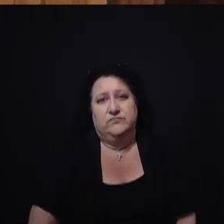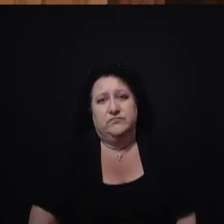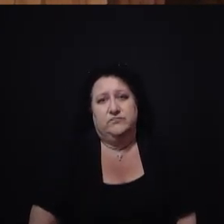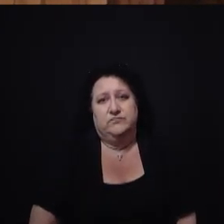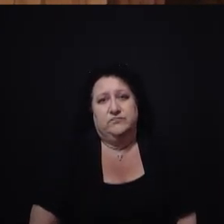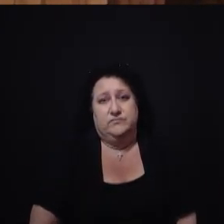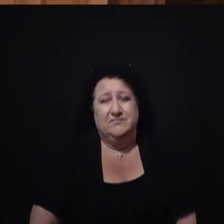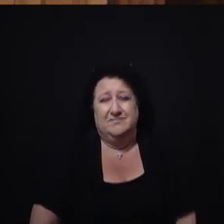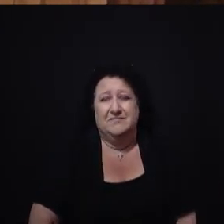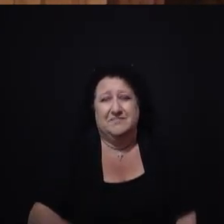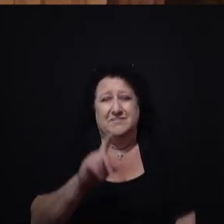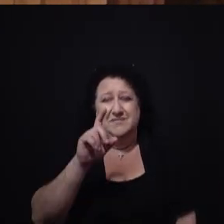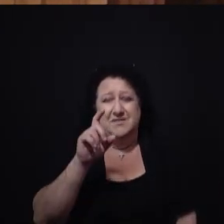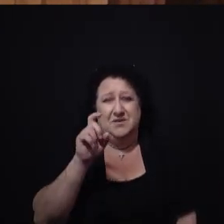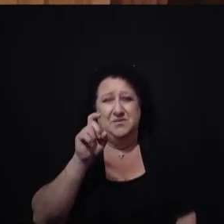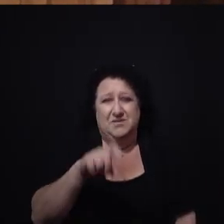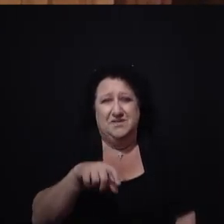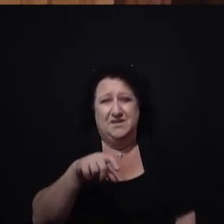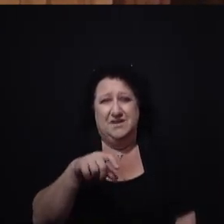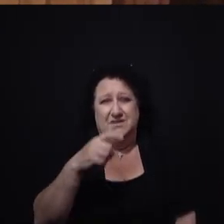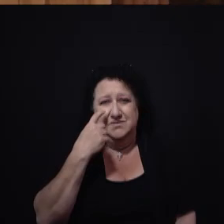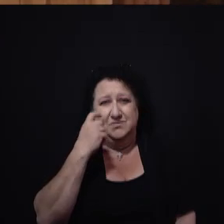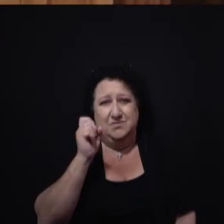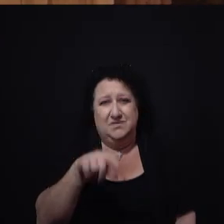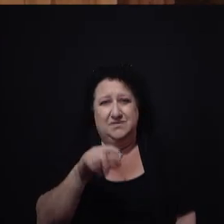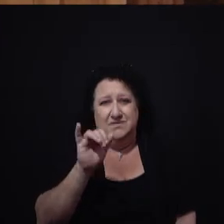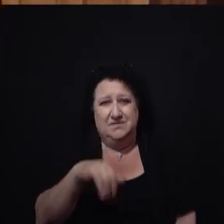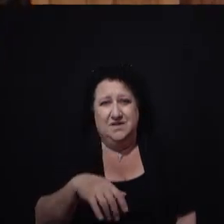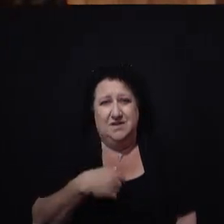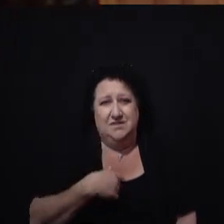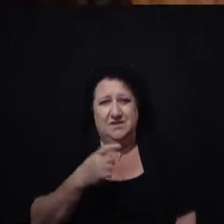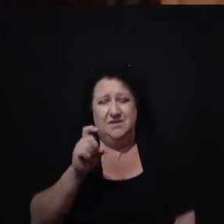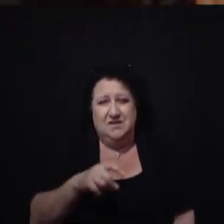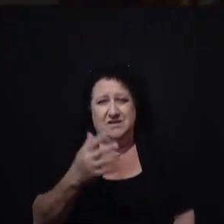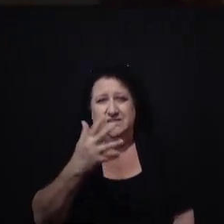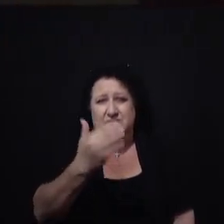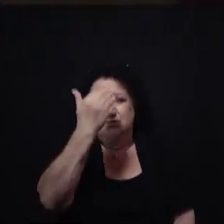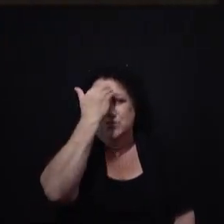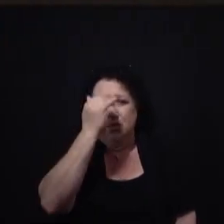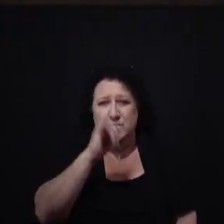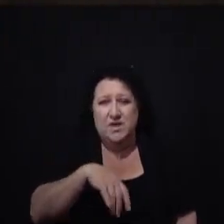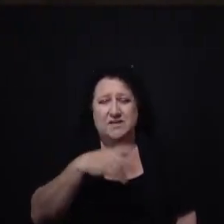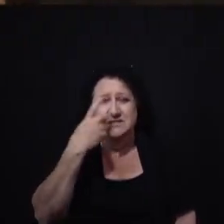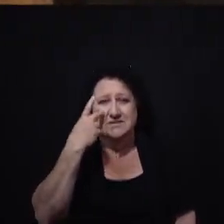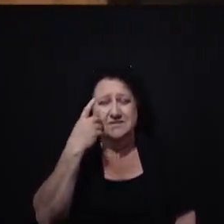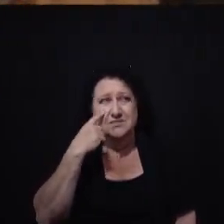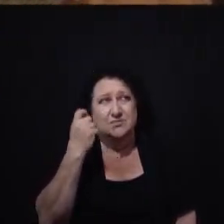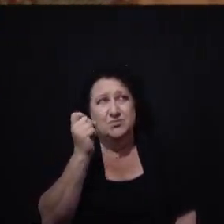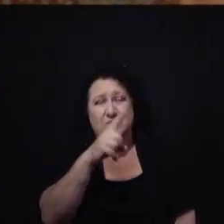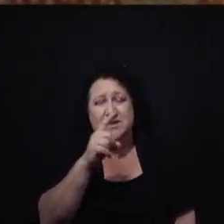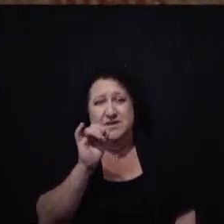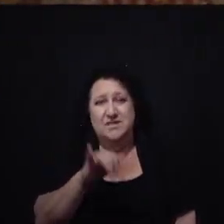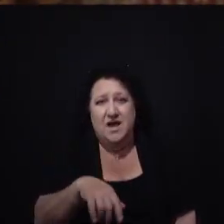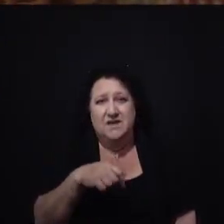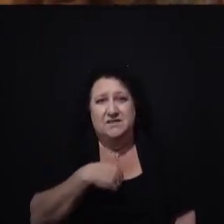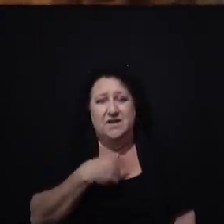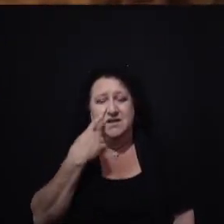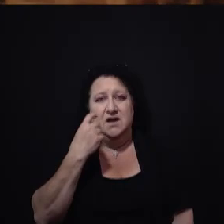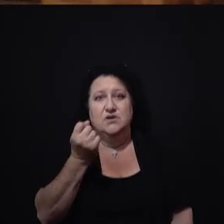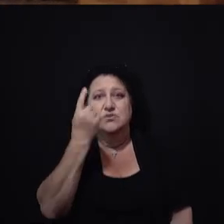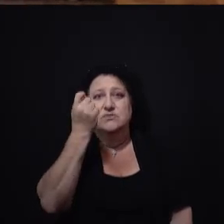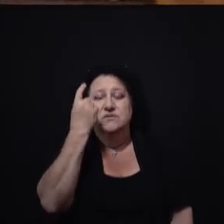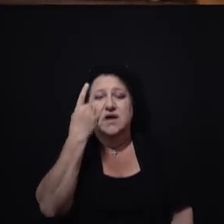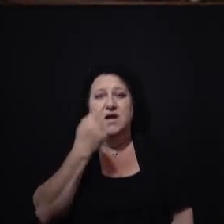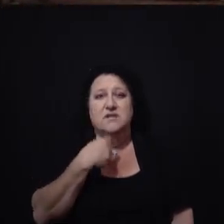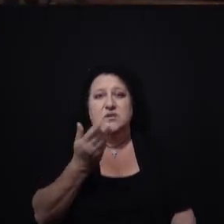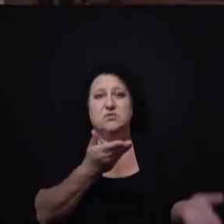You need to hear that. We need to know that, receive that, and then understand how that is offered to other people. Now again, there are consequences to our actions,